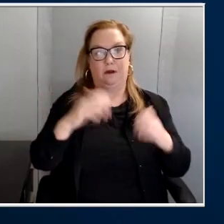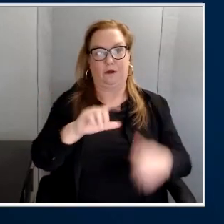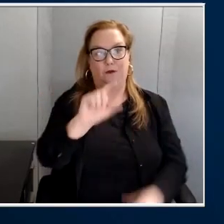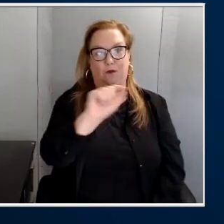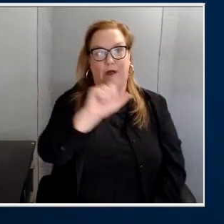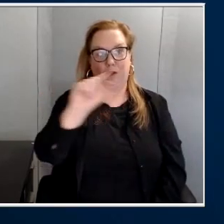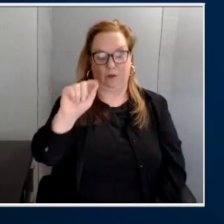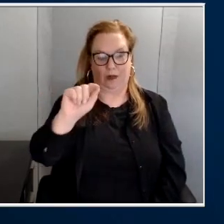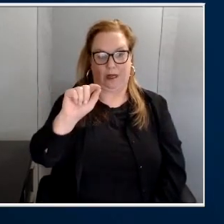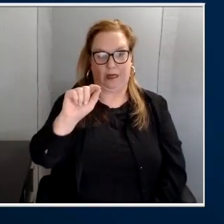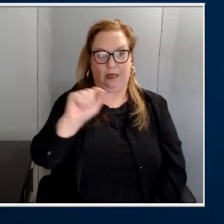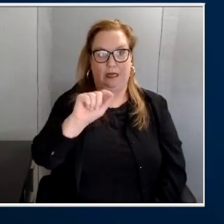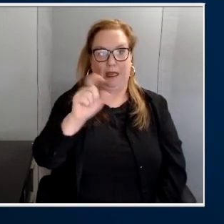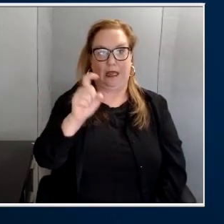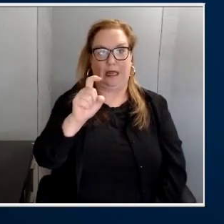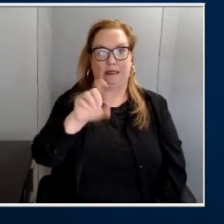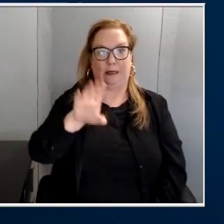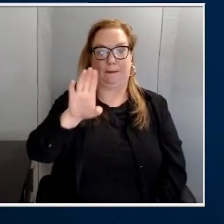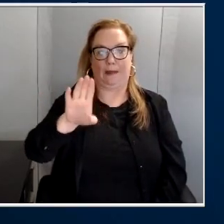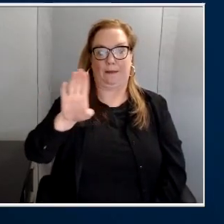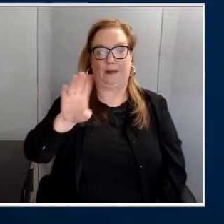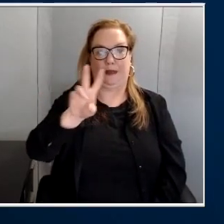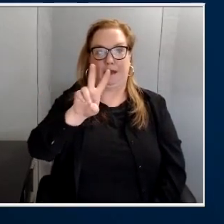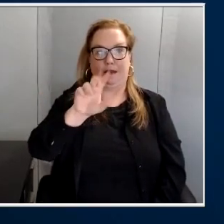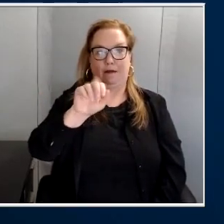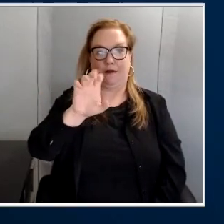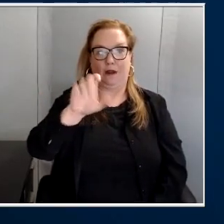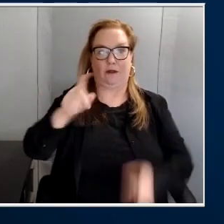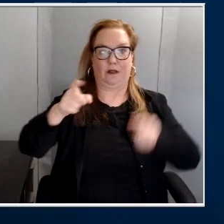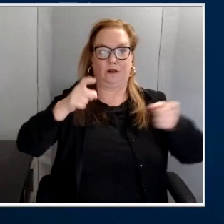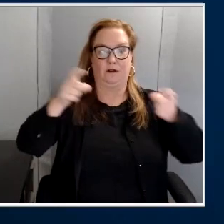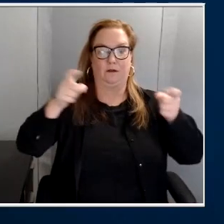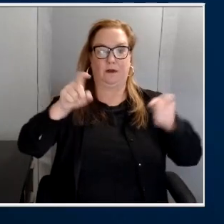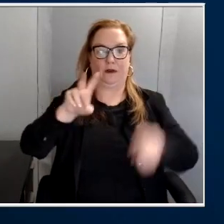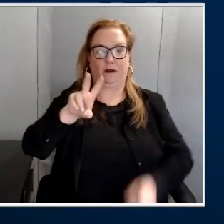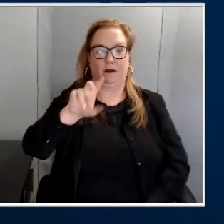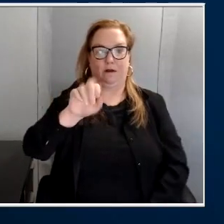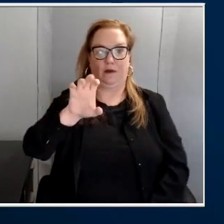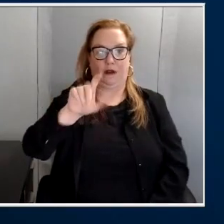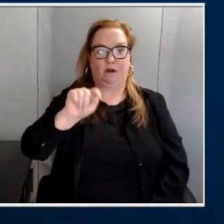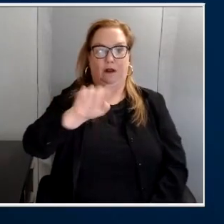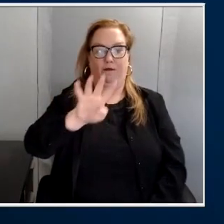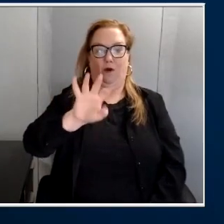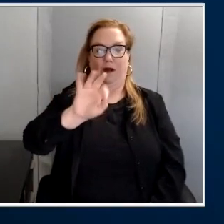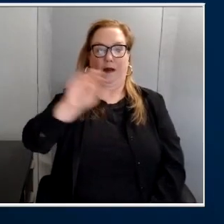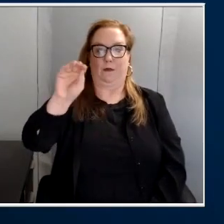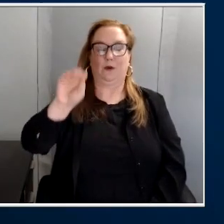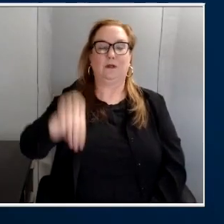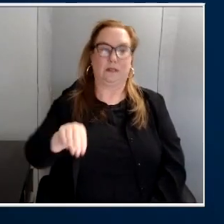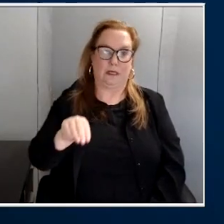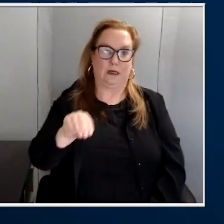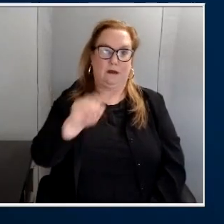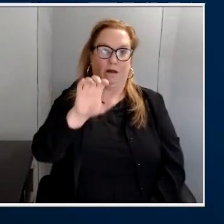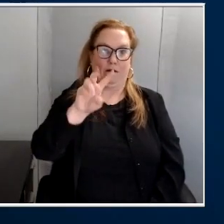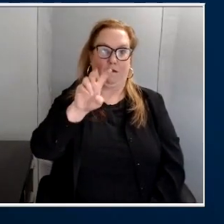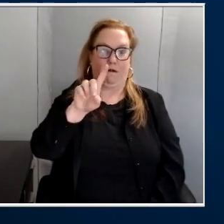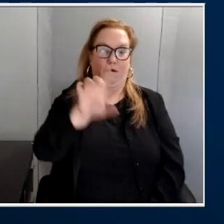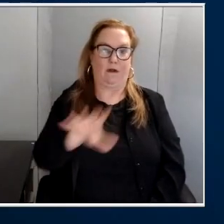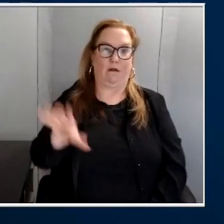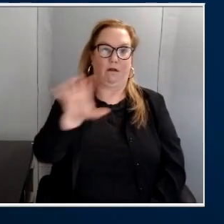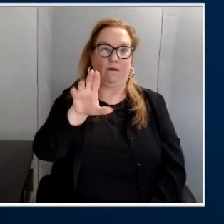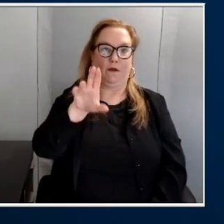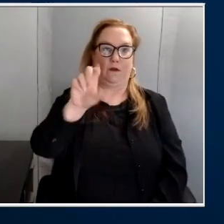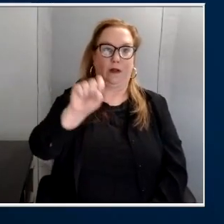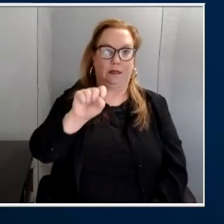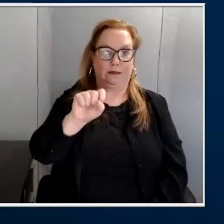the XBB variant, now the dominant variant, Hawk. Yeah. It's like 49% of COVID in the U.S. Yeah,